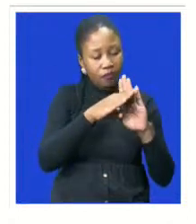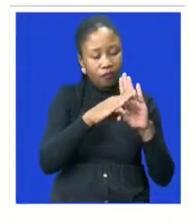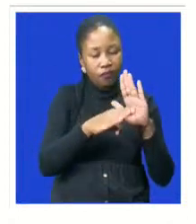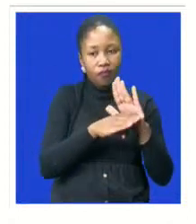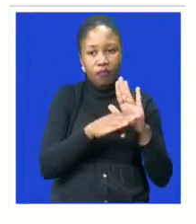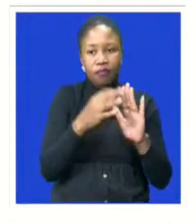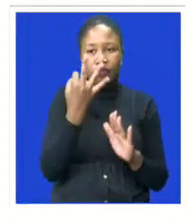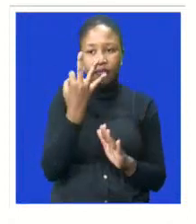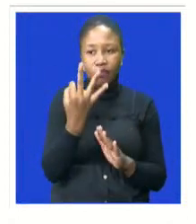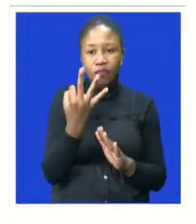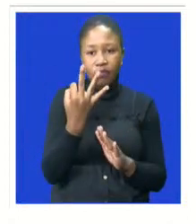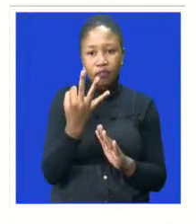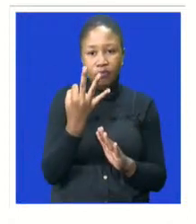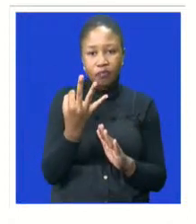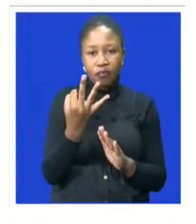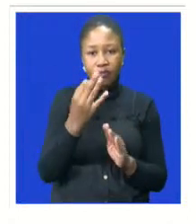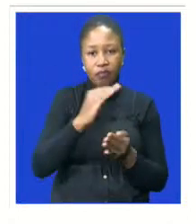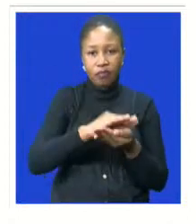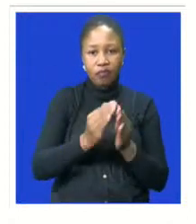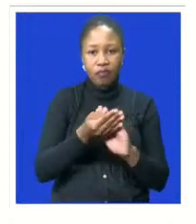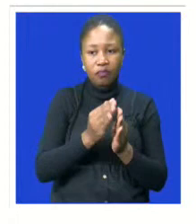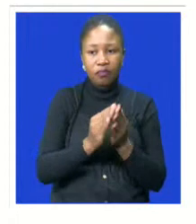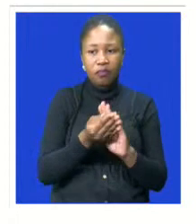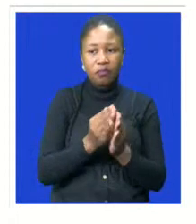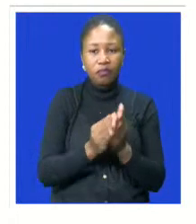that were created by God.